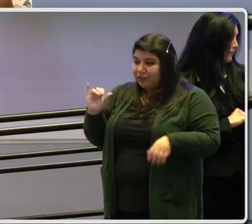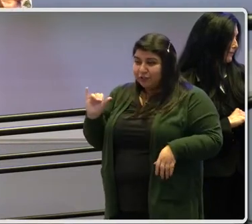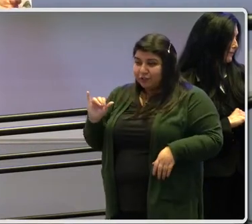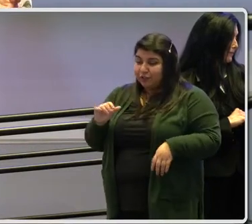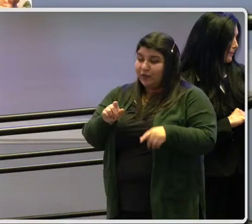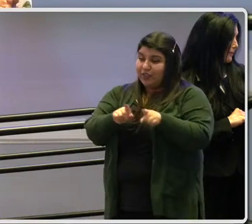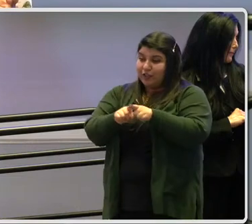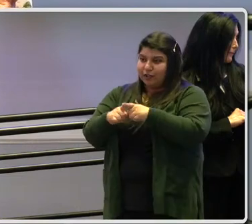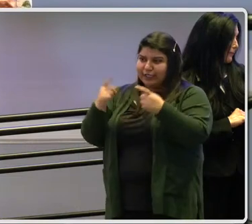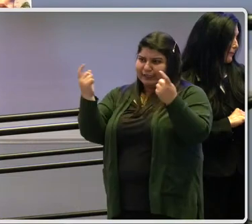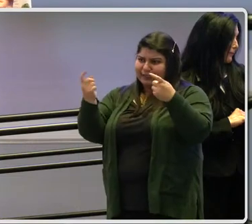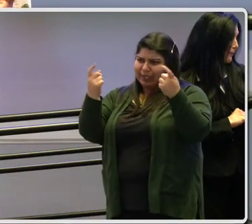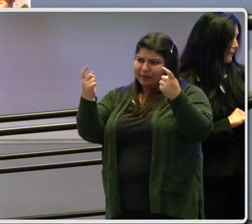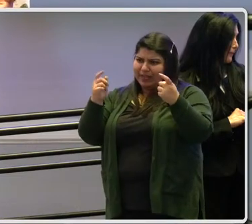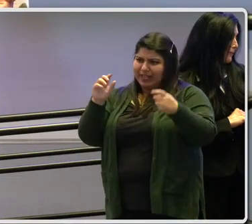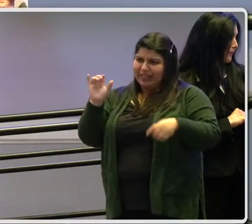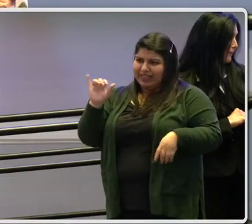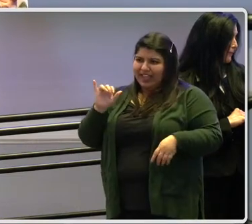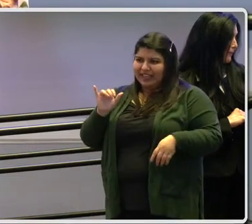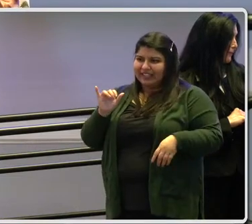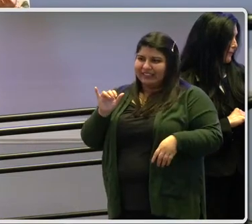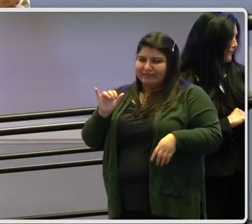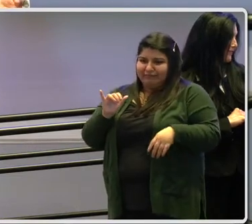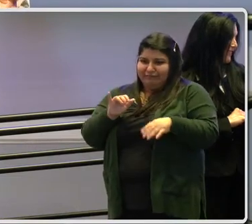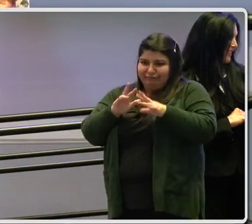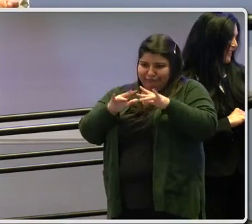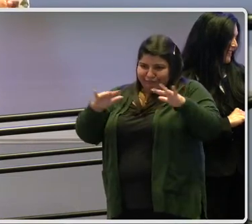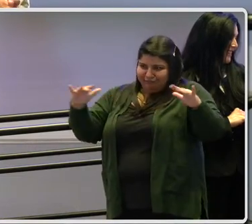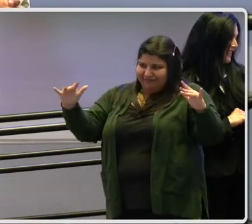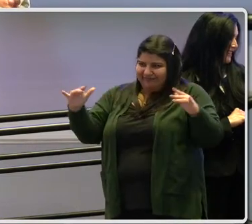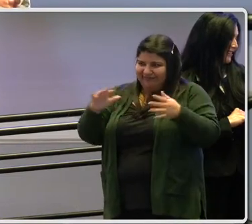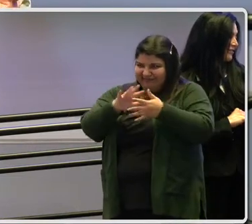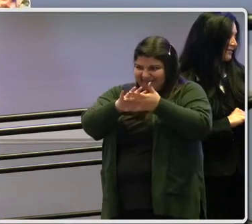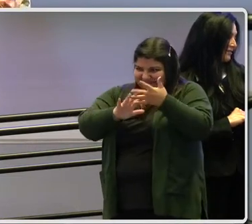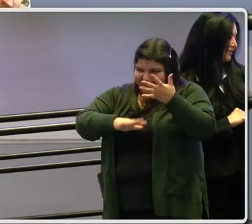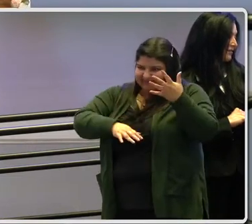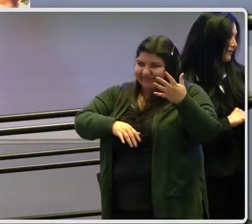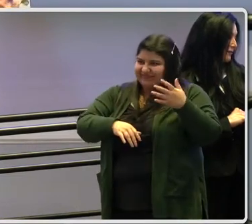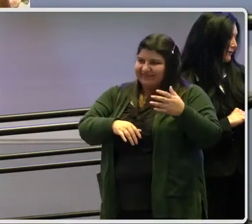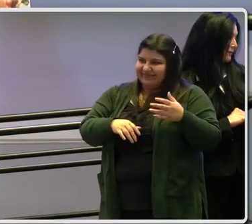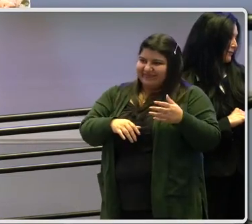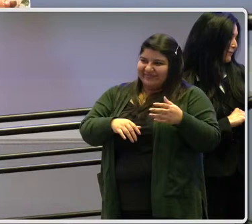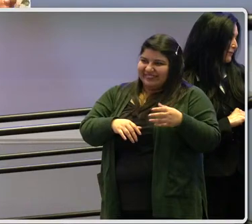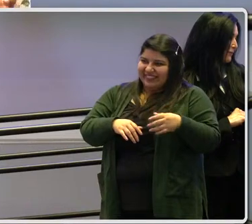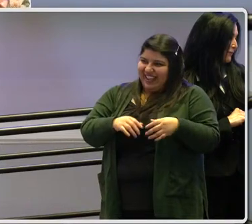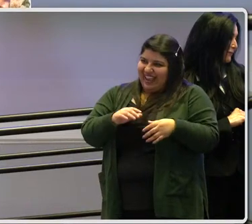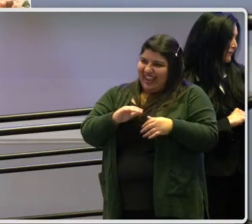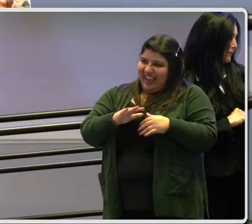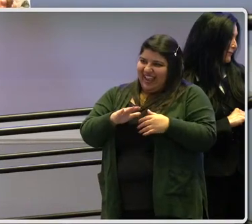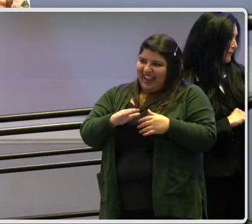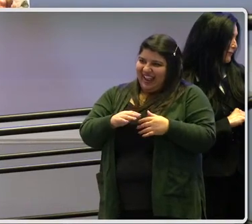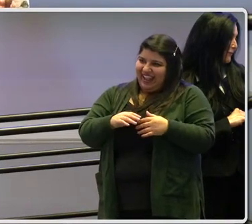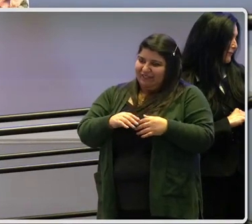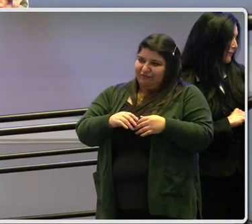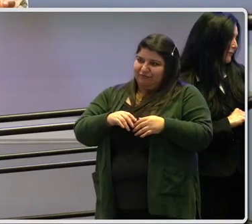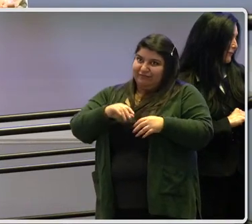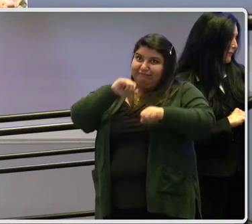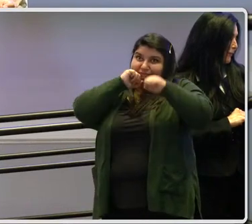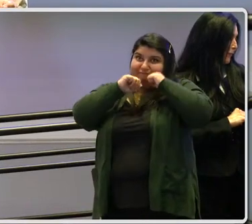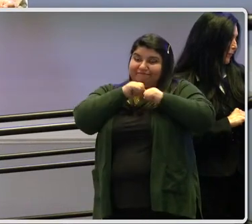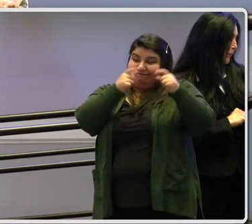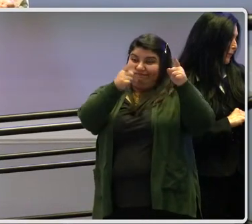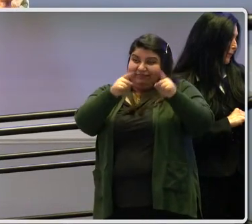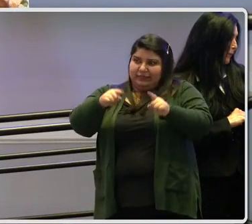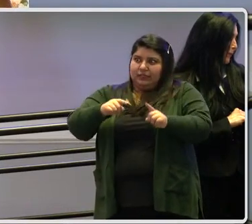like, celebrating, like, things like neuroplasticity, like the brain's flexibility and ability to adapt to, like, adverse circumstances,